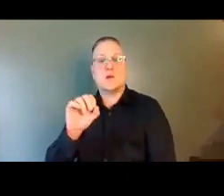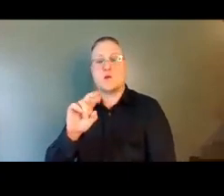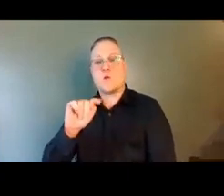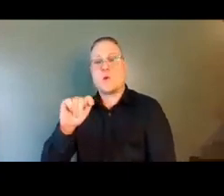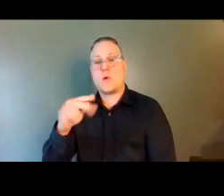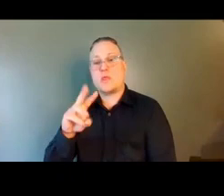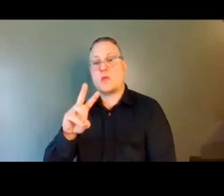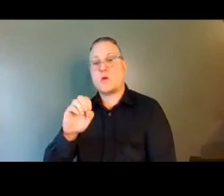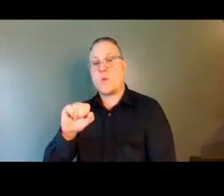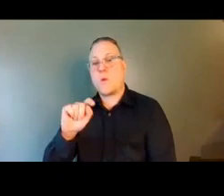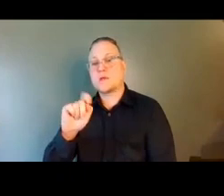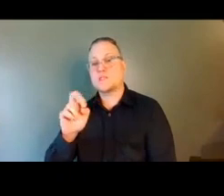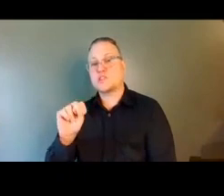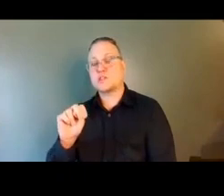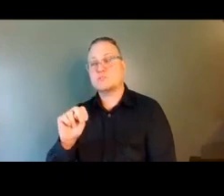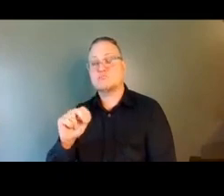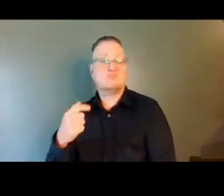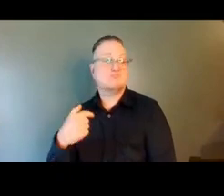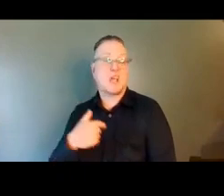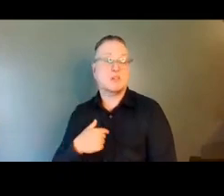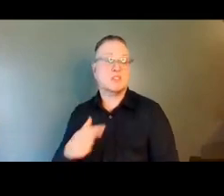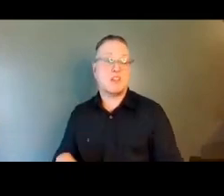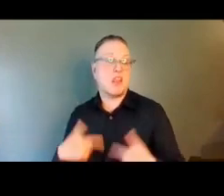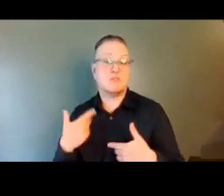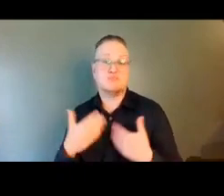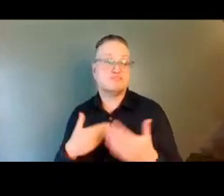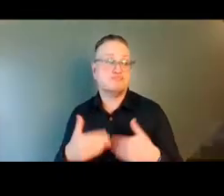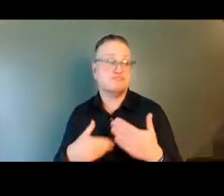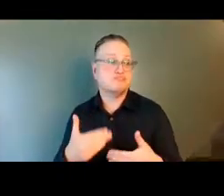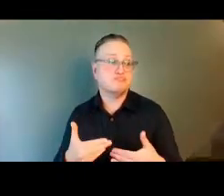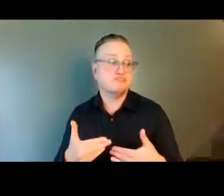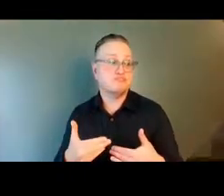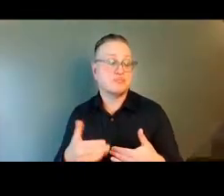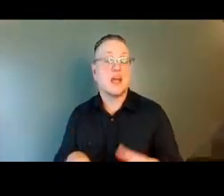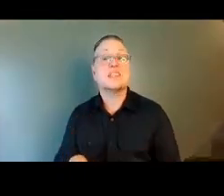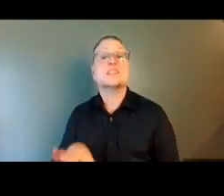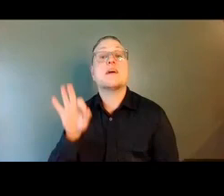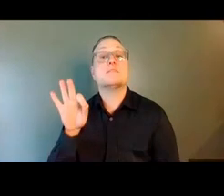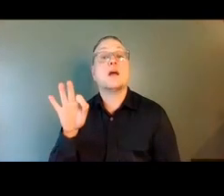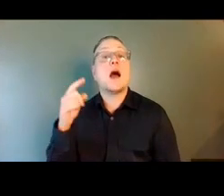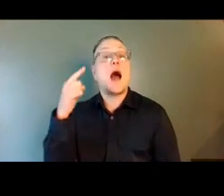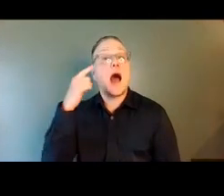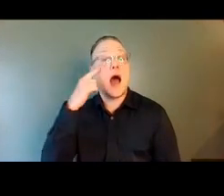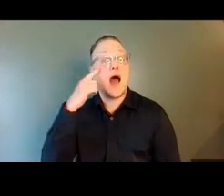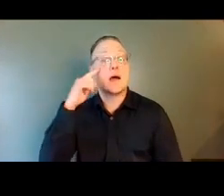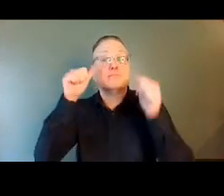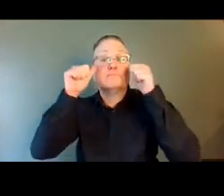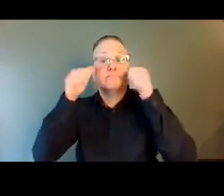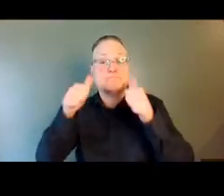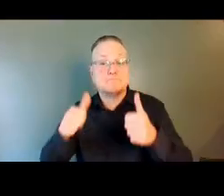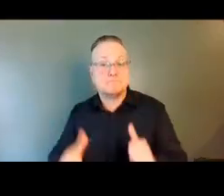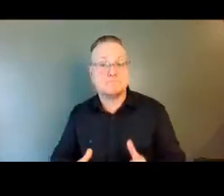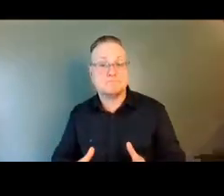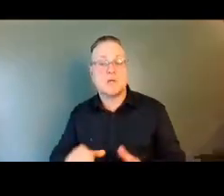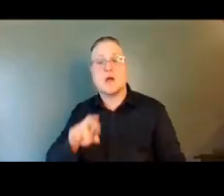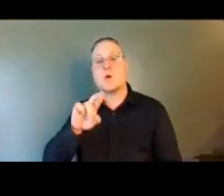my life, and discovered that I had a retinal eye condition that was going to leave me blind in a